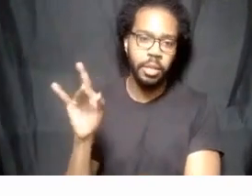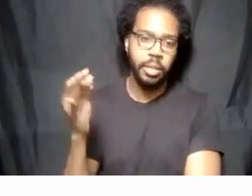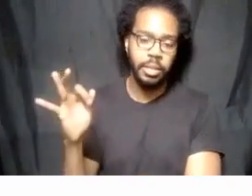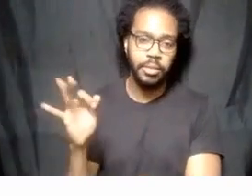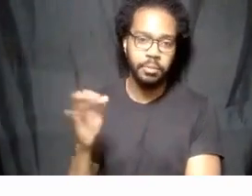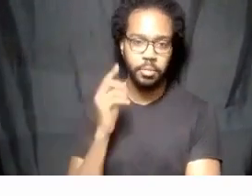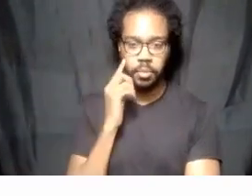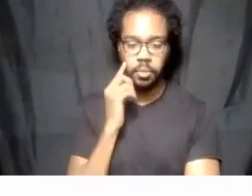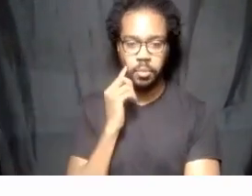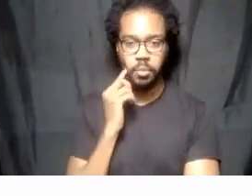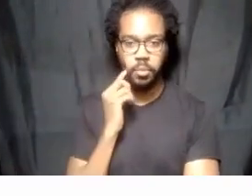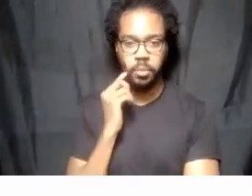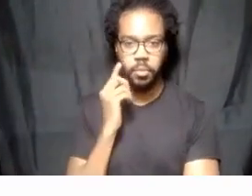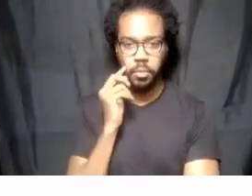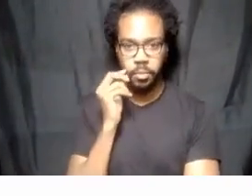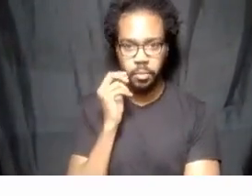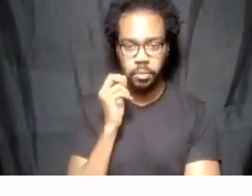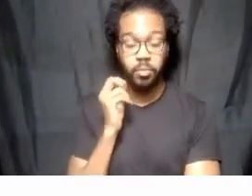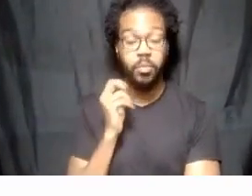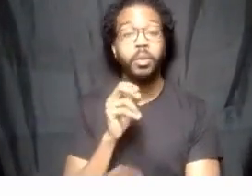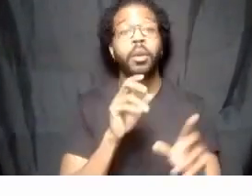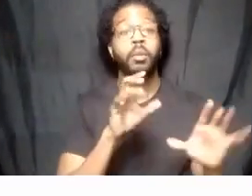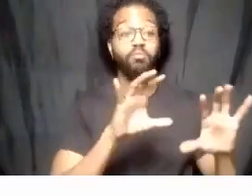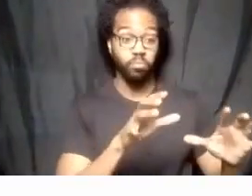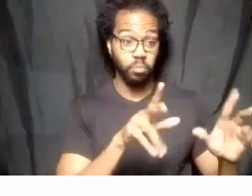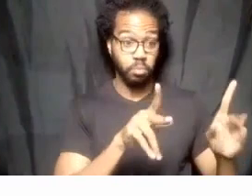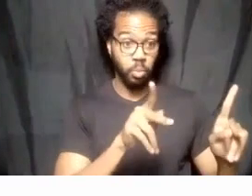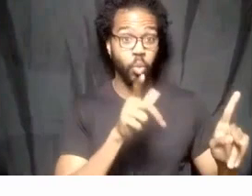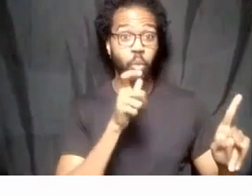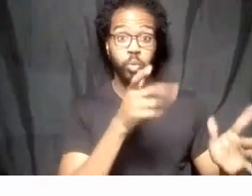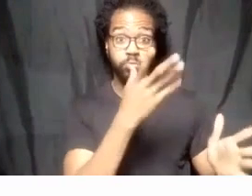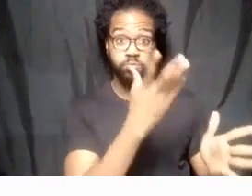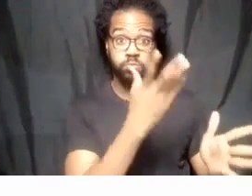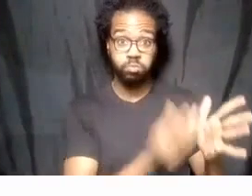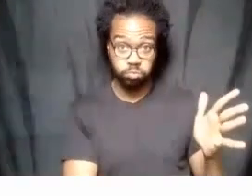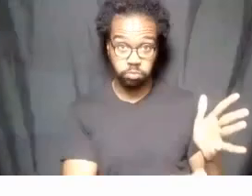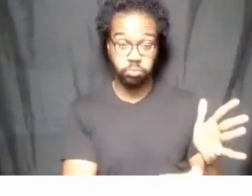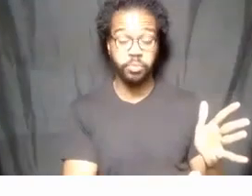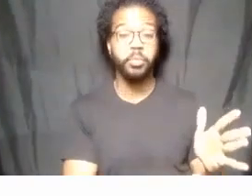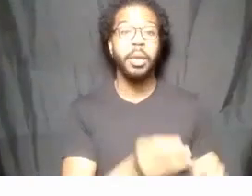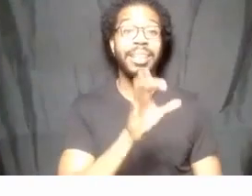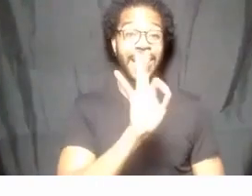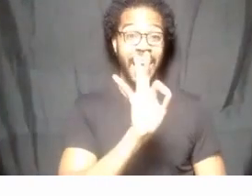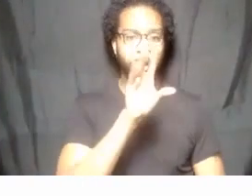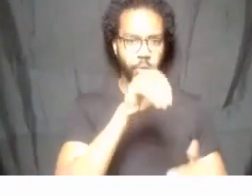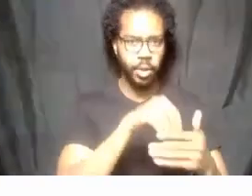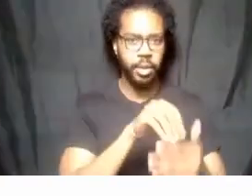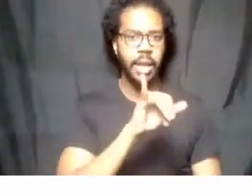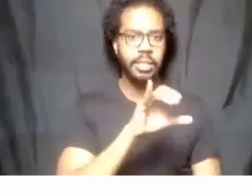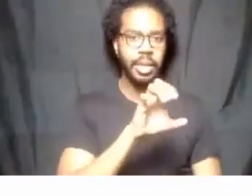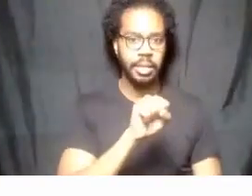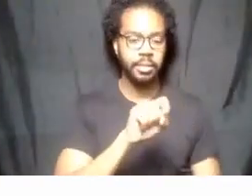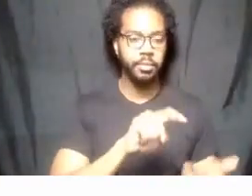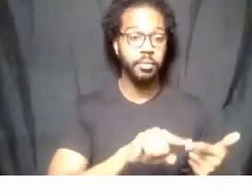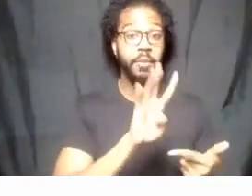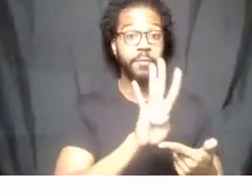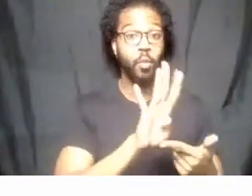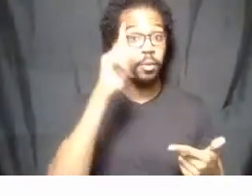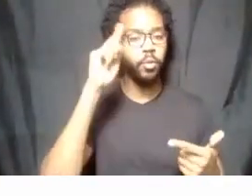the people who have been lost to COVID-19, 9 were in ICFs, 4 in supported